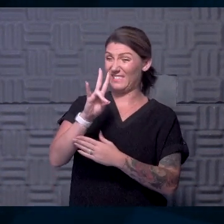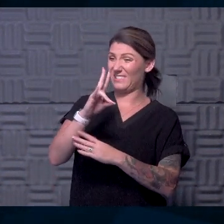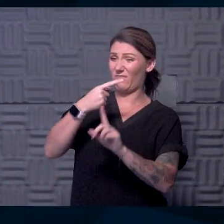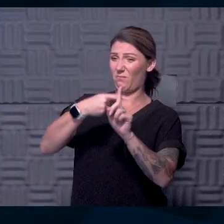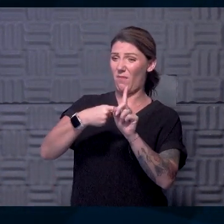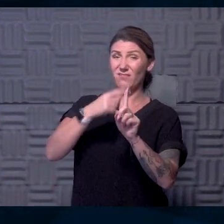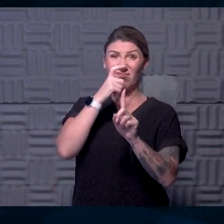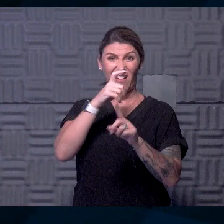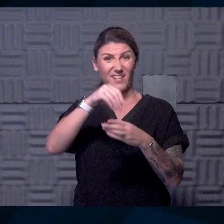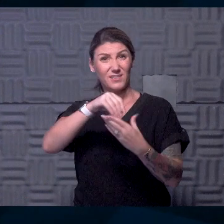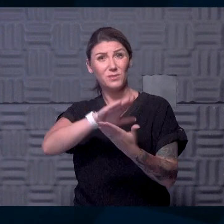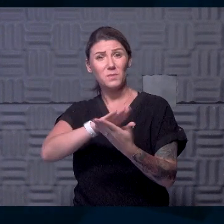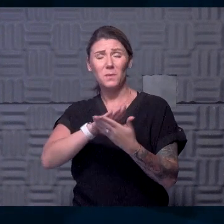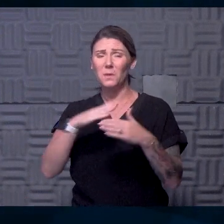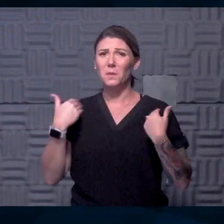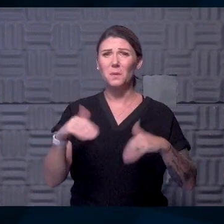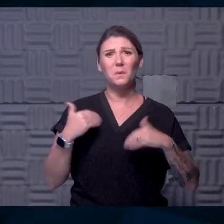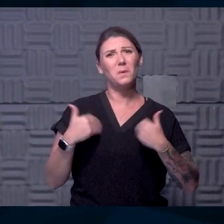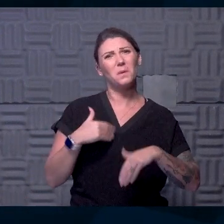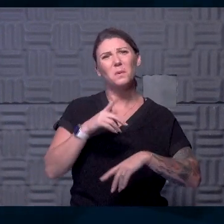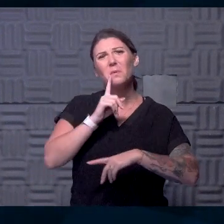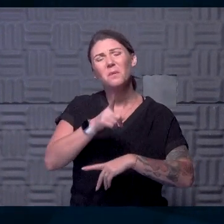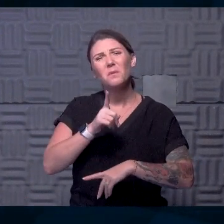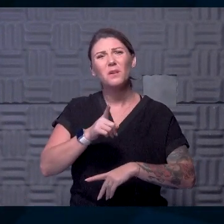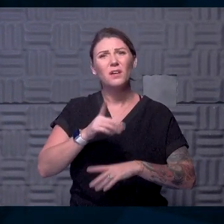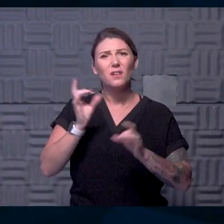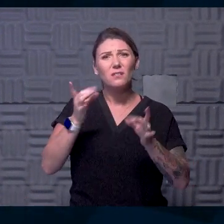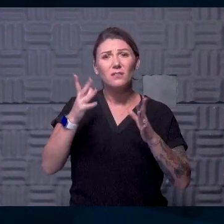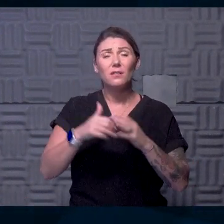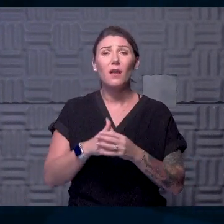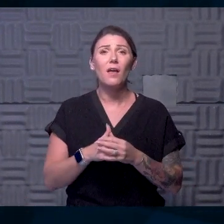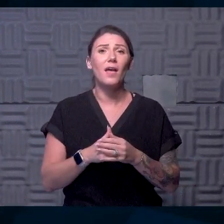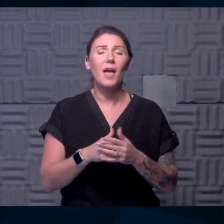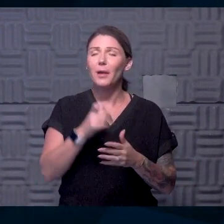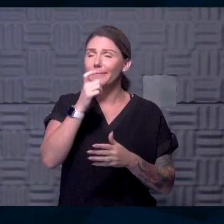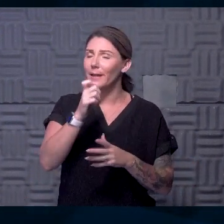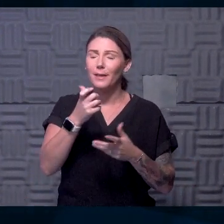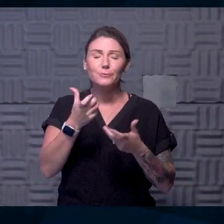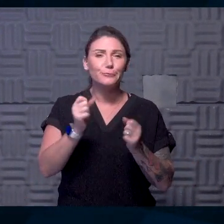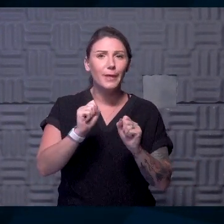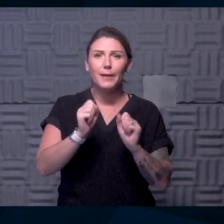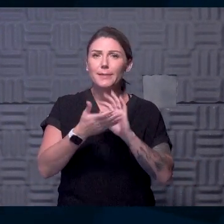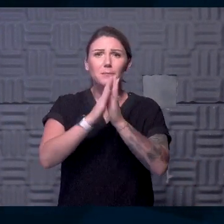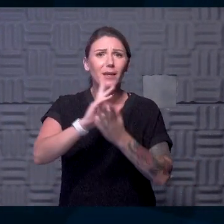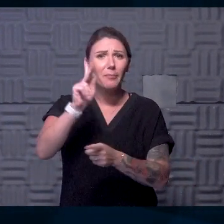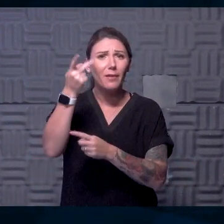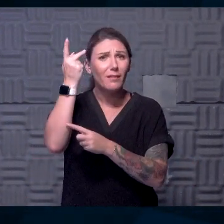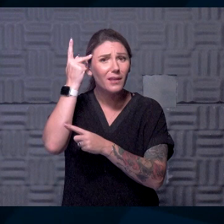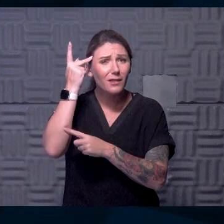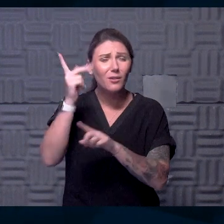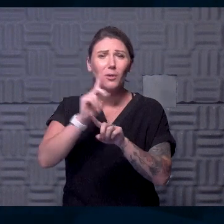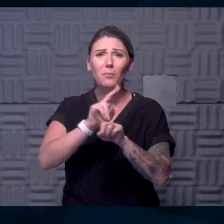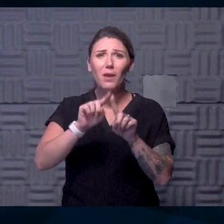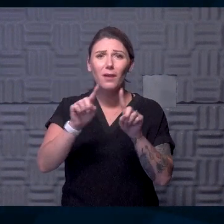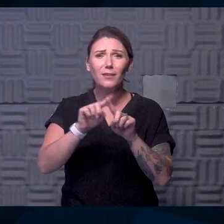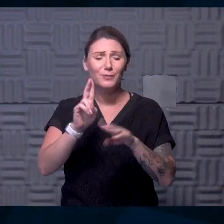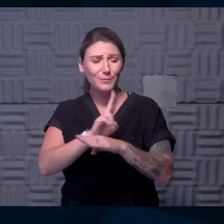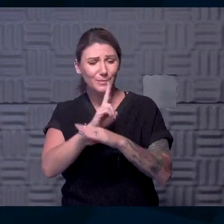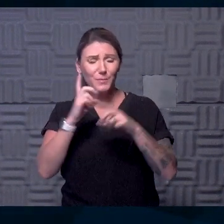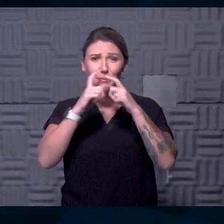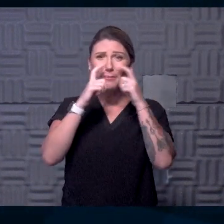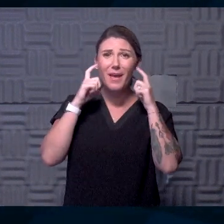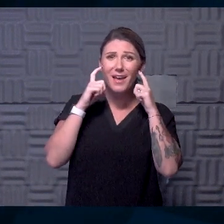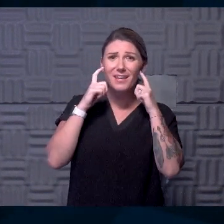say, you know, wear a mask when you go into stores. This is like, I'm not trying to make anything political here. It's just the courtesy of other people.